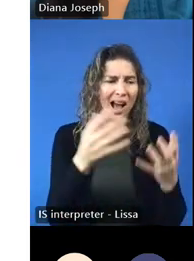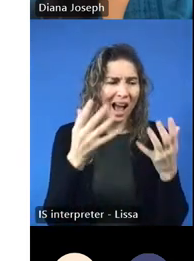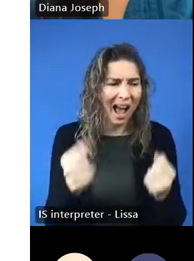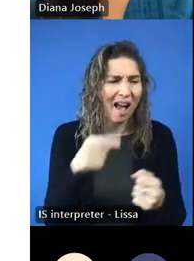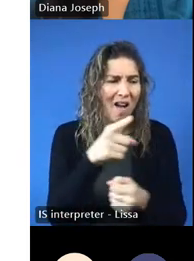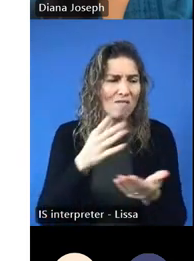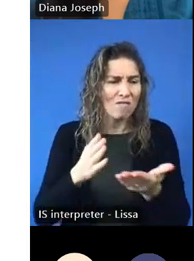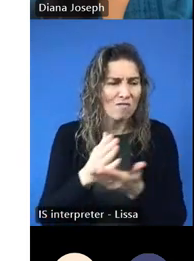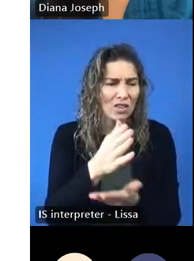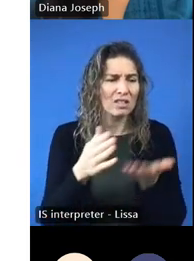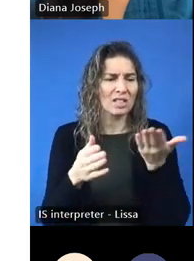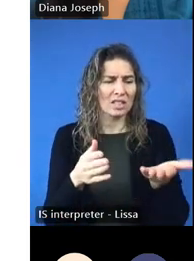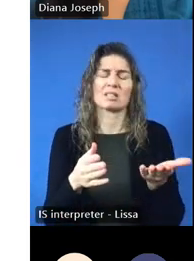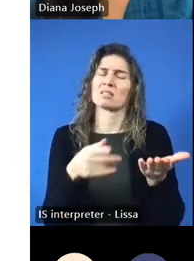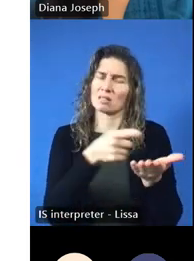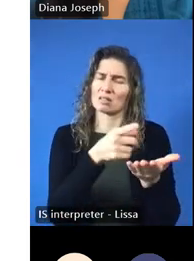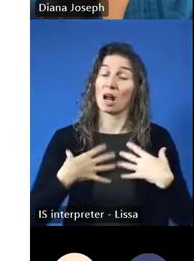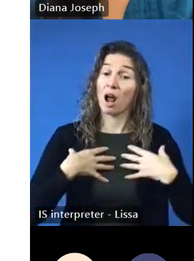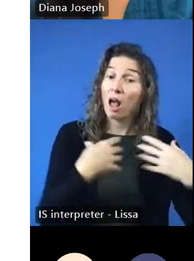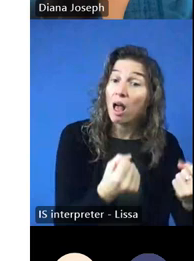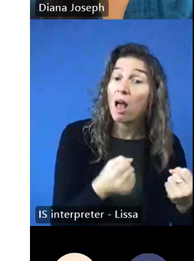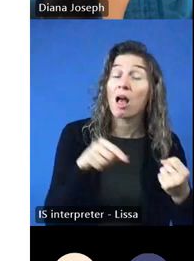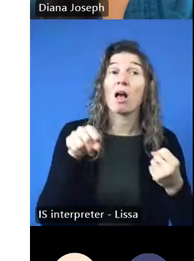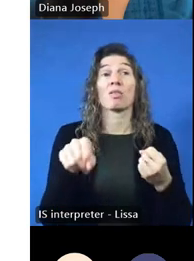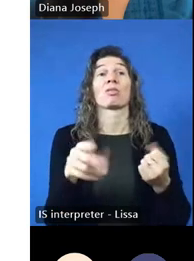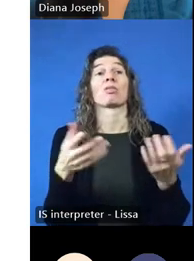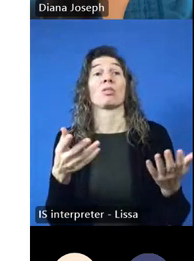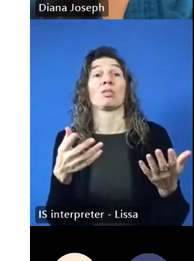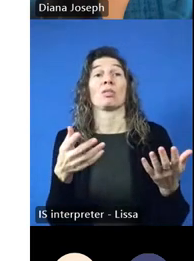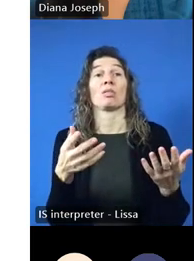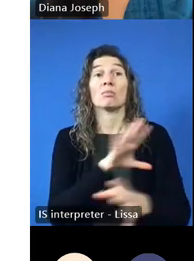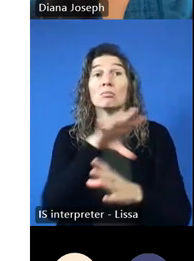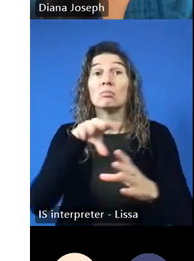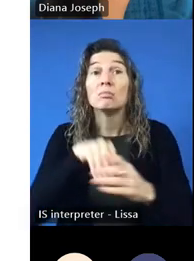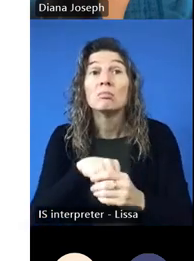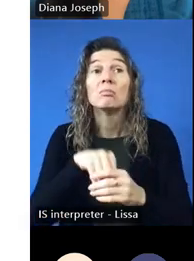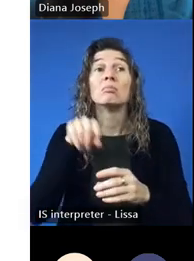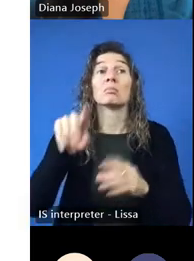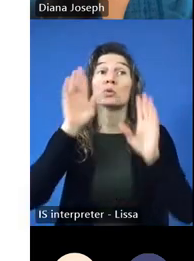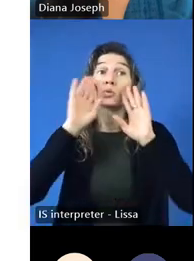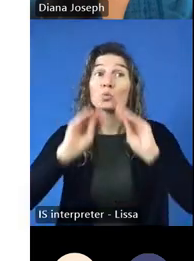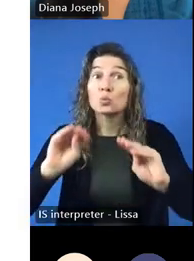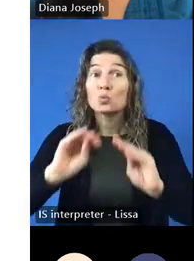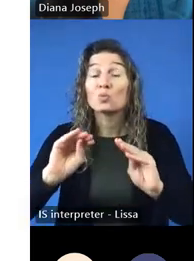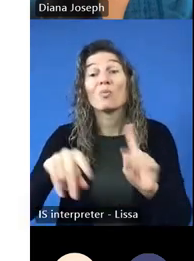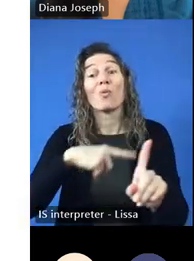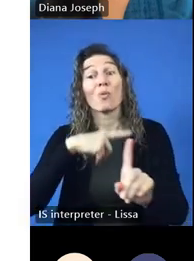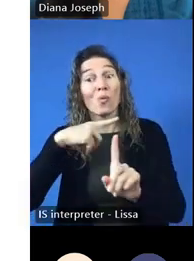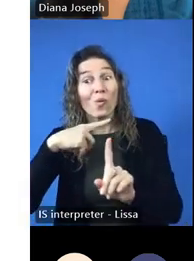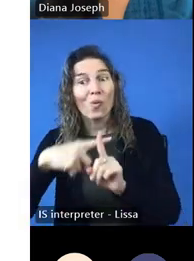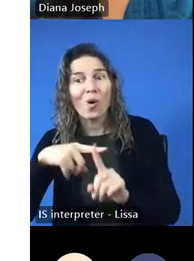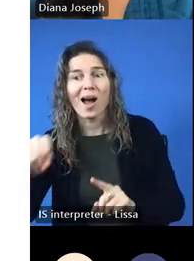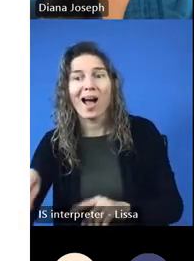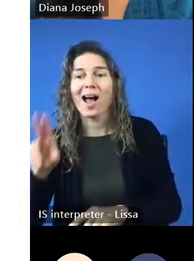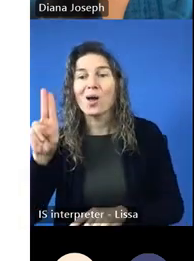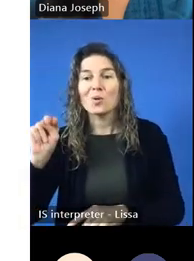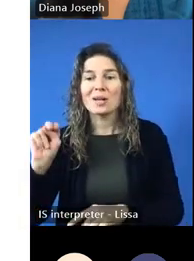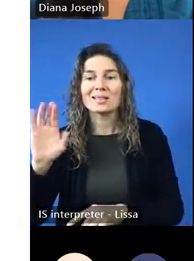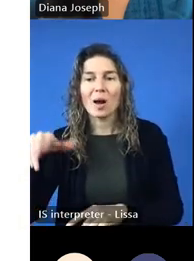living, participation, education, and are more in line with the UN CRPD. Children with disabilities are